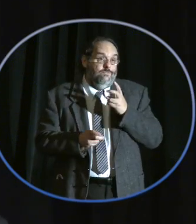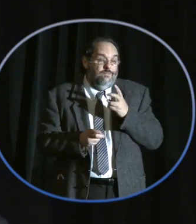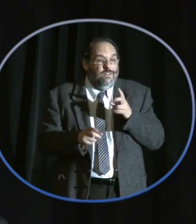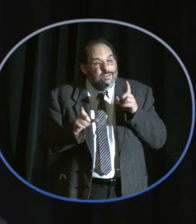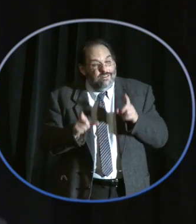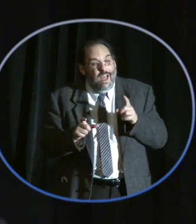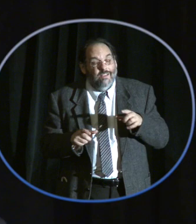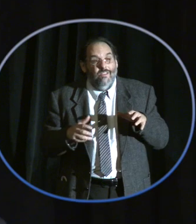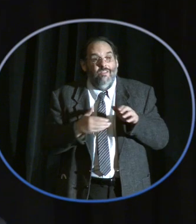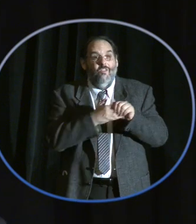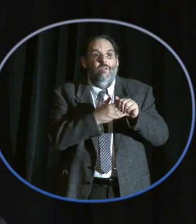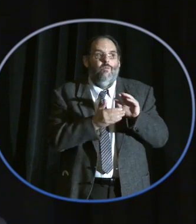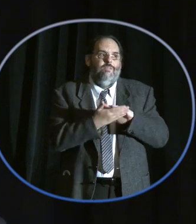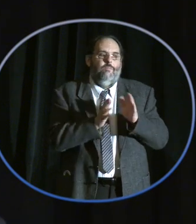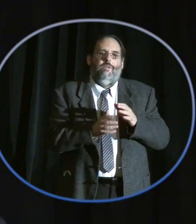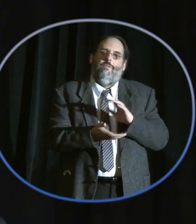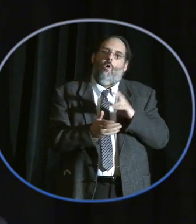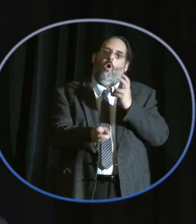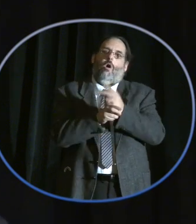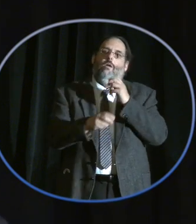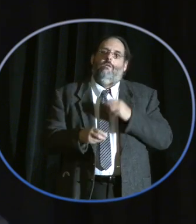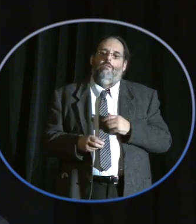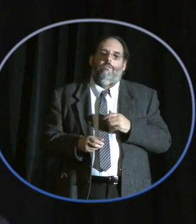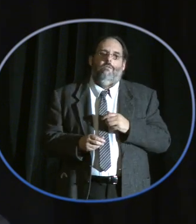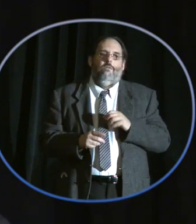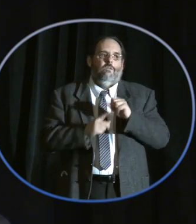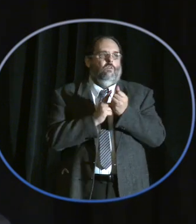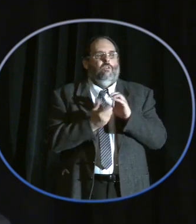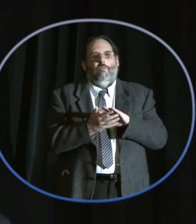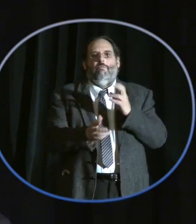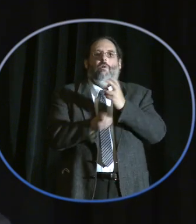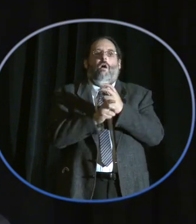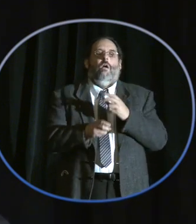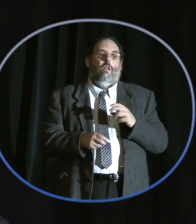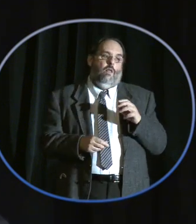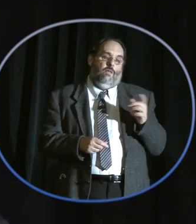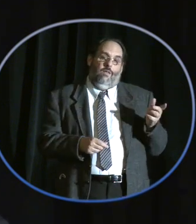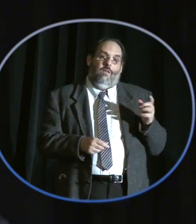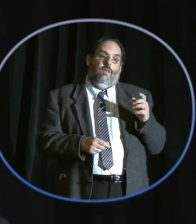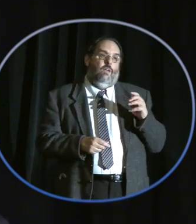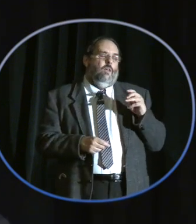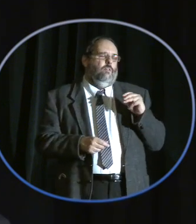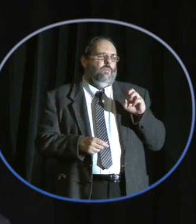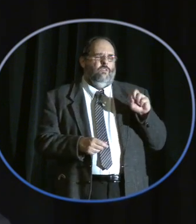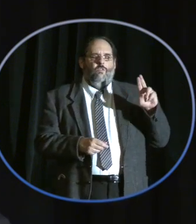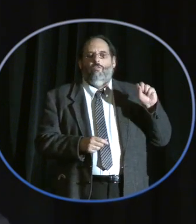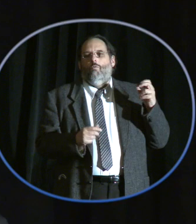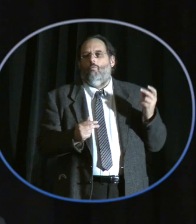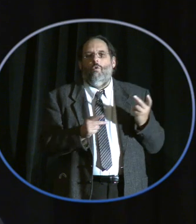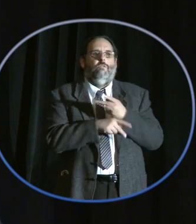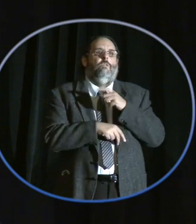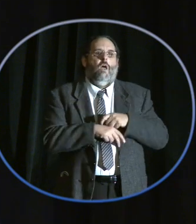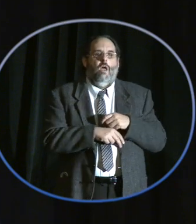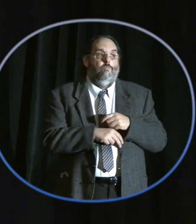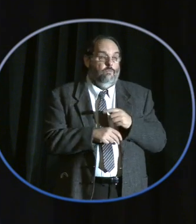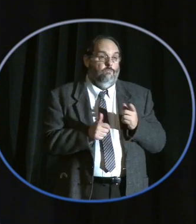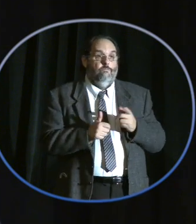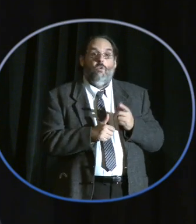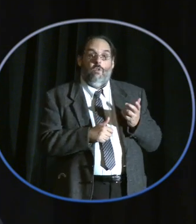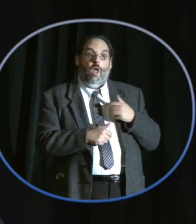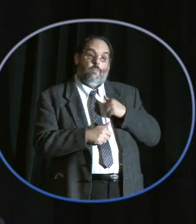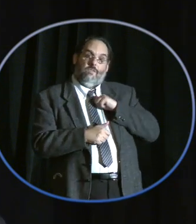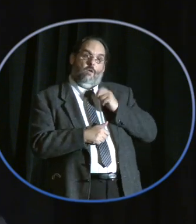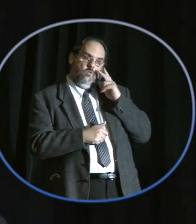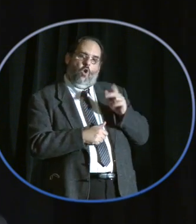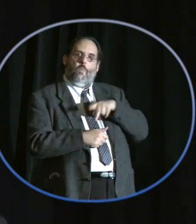leadership is when things get tough. And in Morgan's darkest hour, I saw firsthand